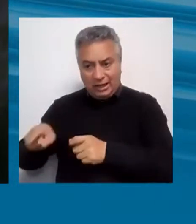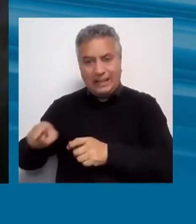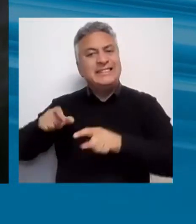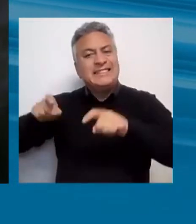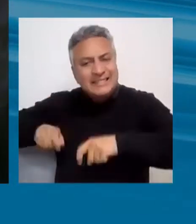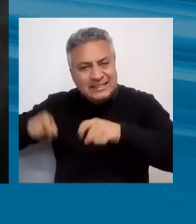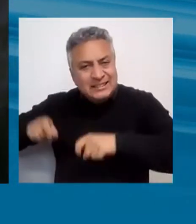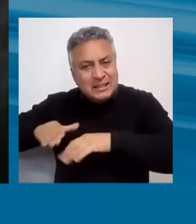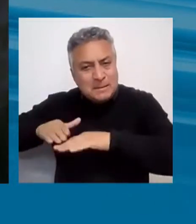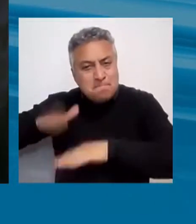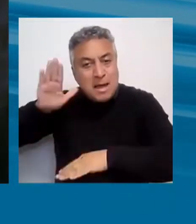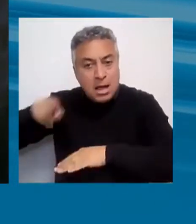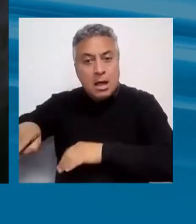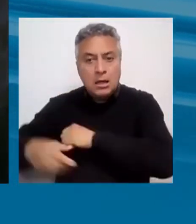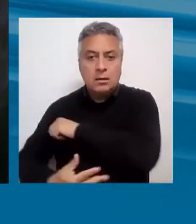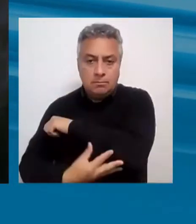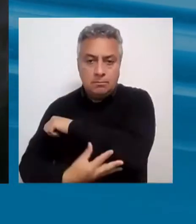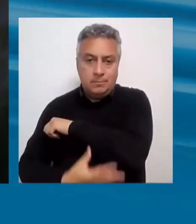vulnerable.